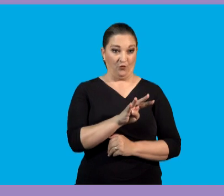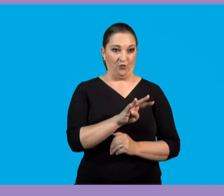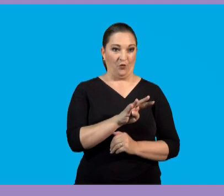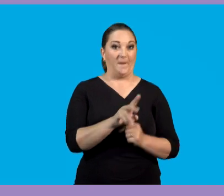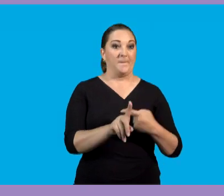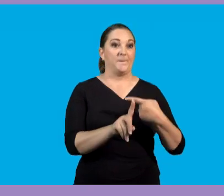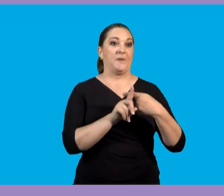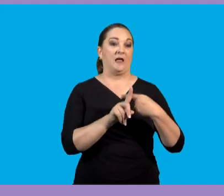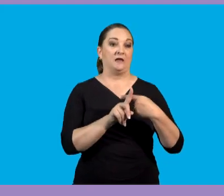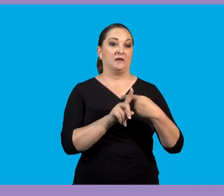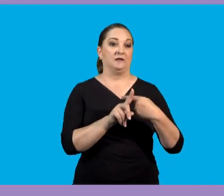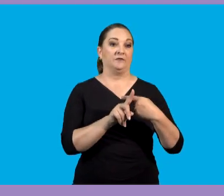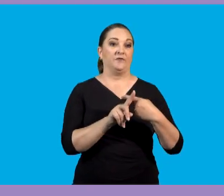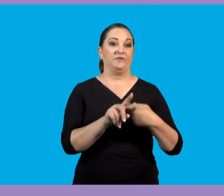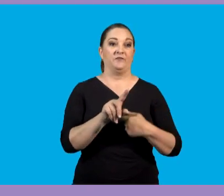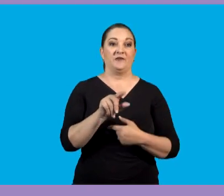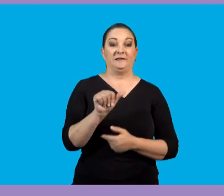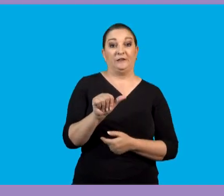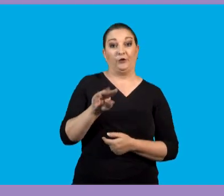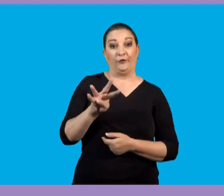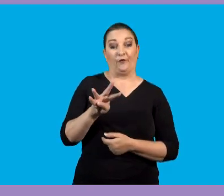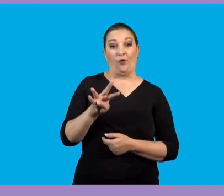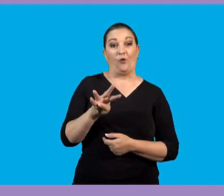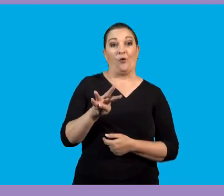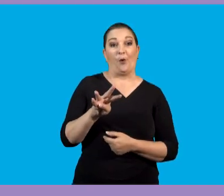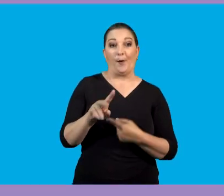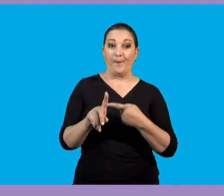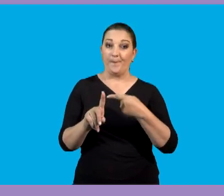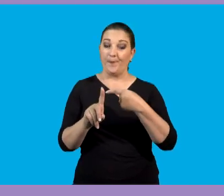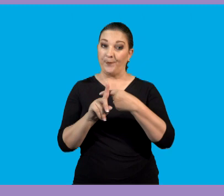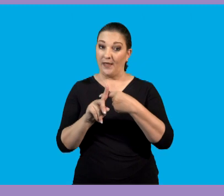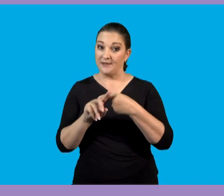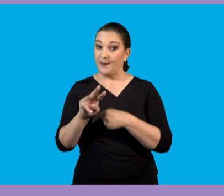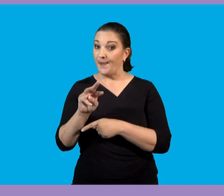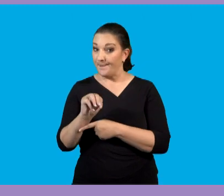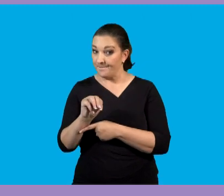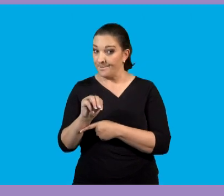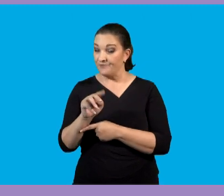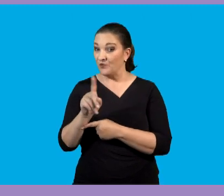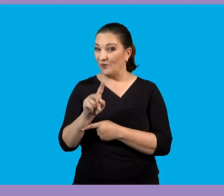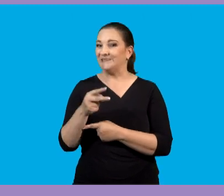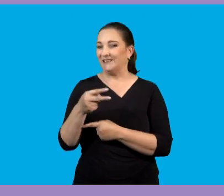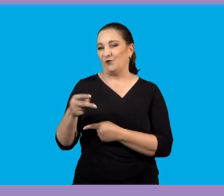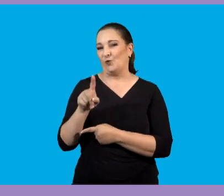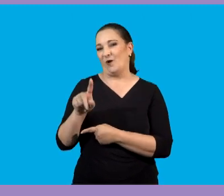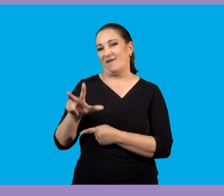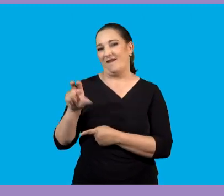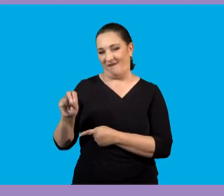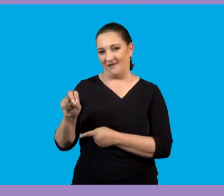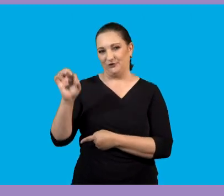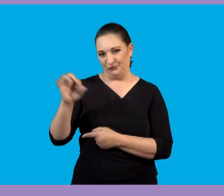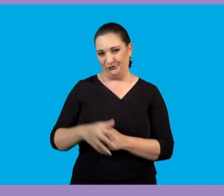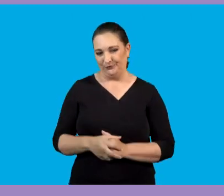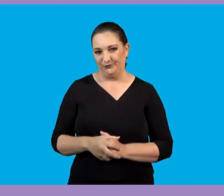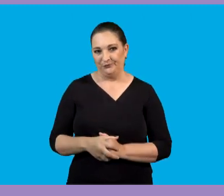H plus the 64 degrees for angle L plus angle M, that is going to give us